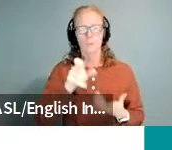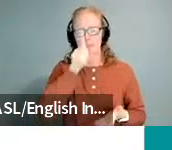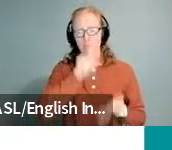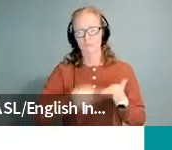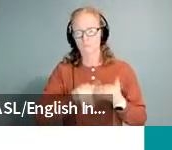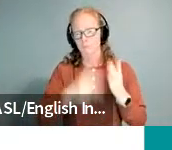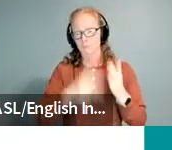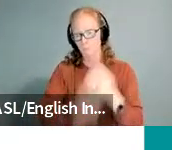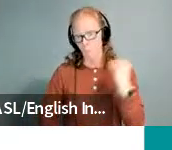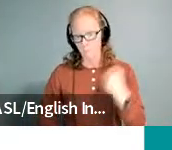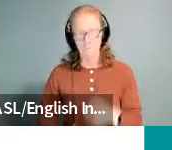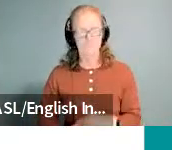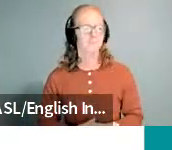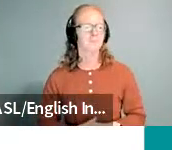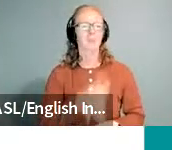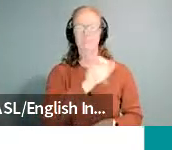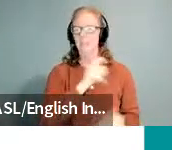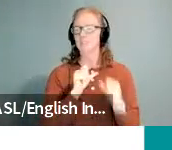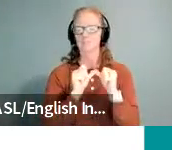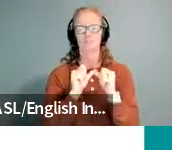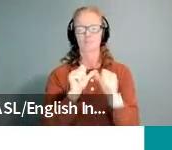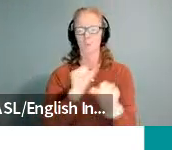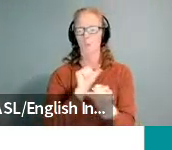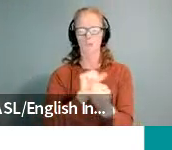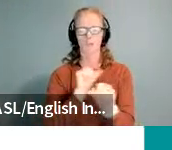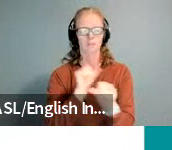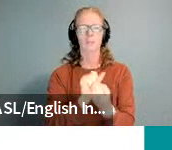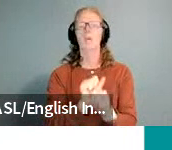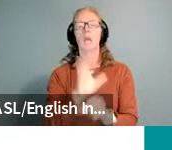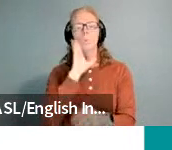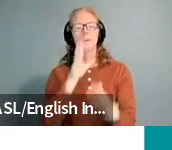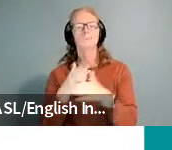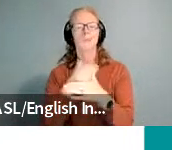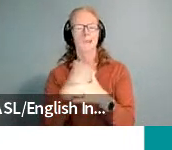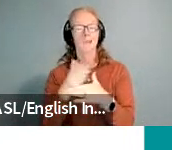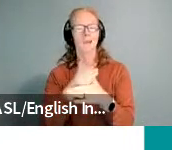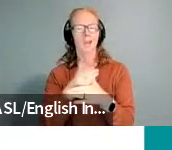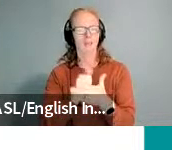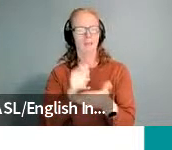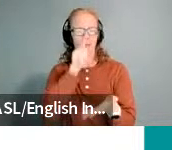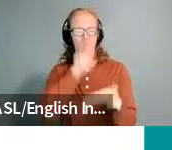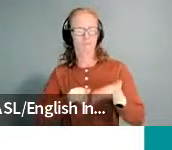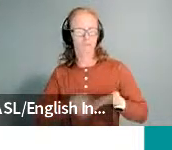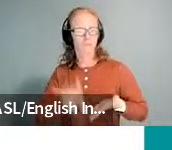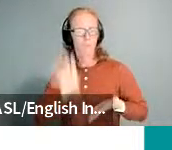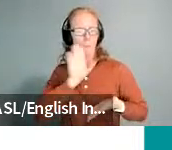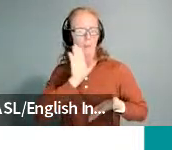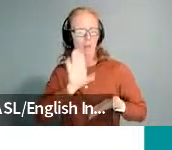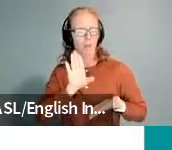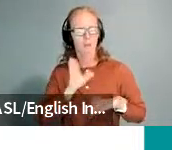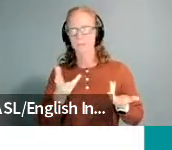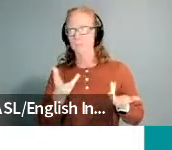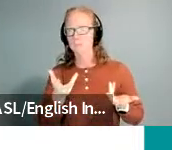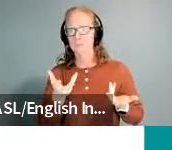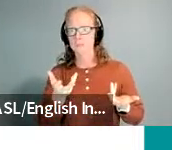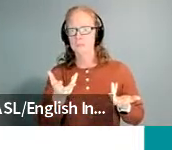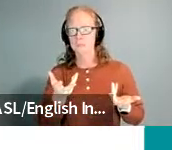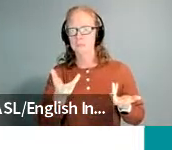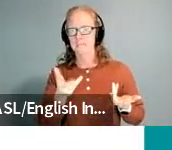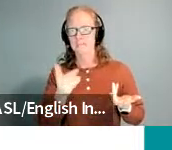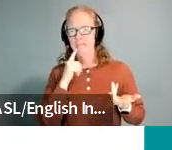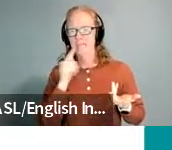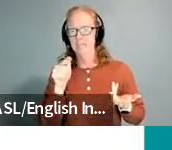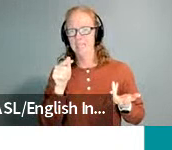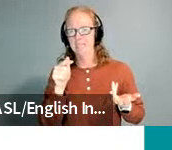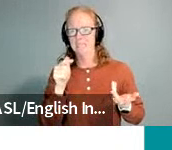will be sharing the outcomes of those studies with this group and others probably late